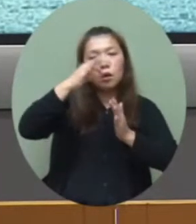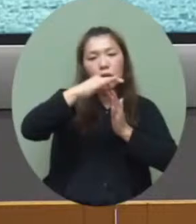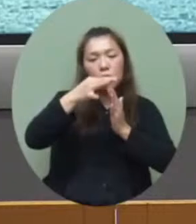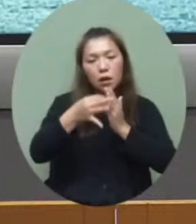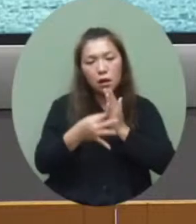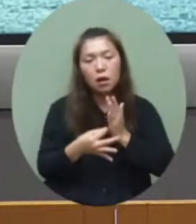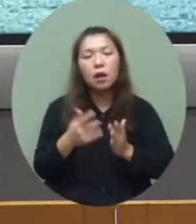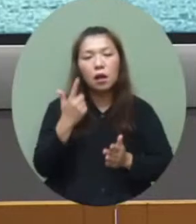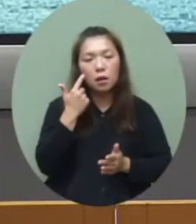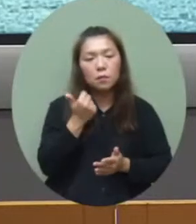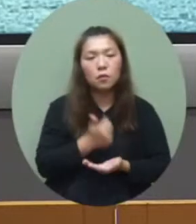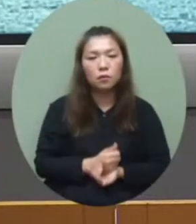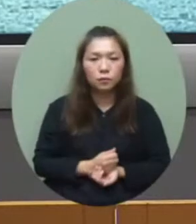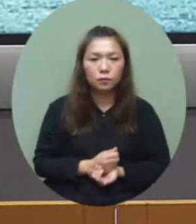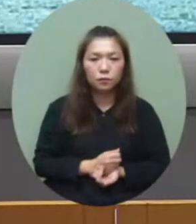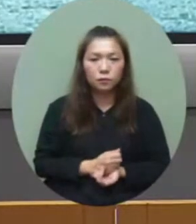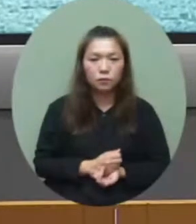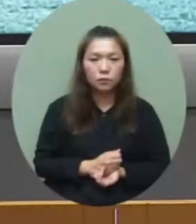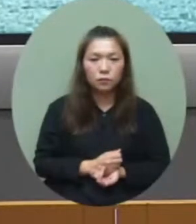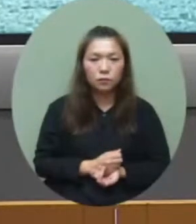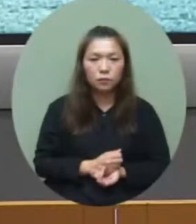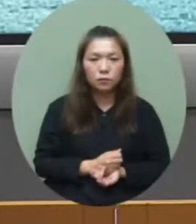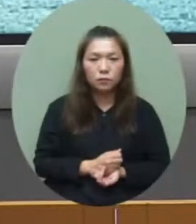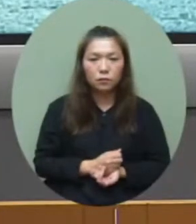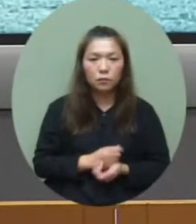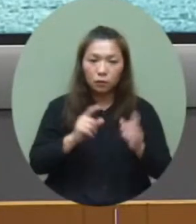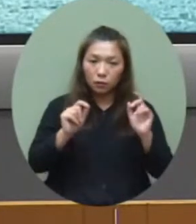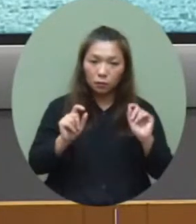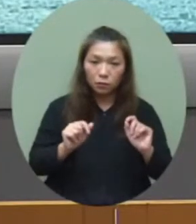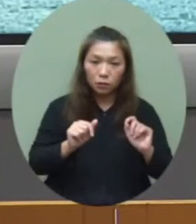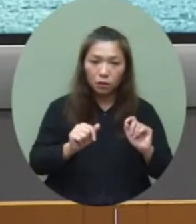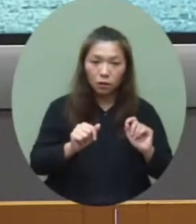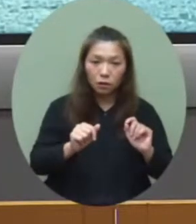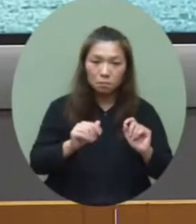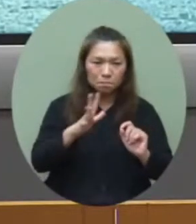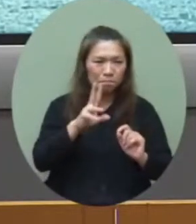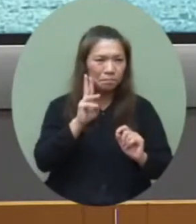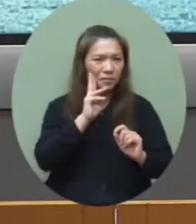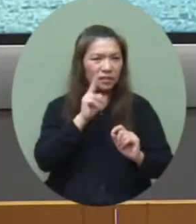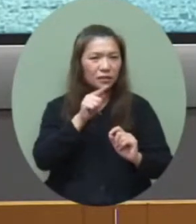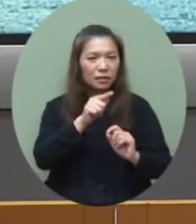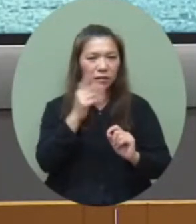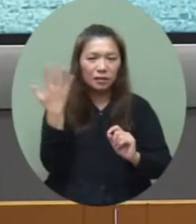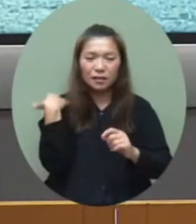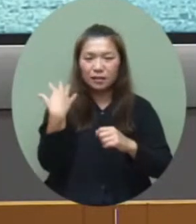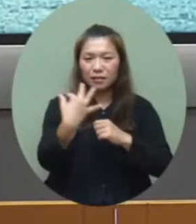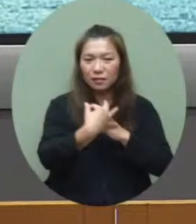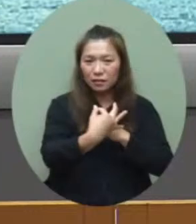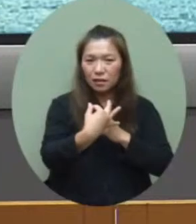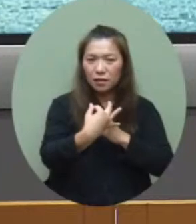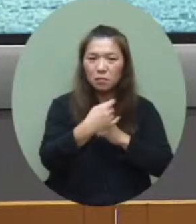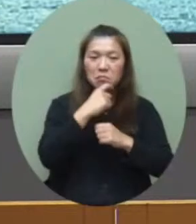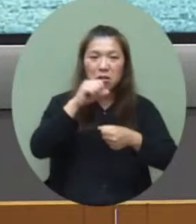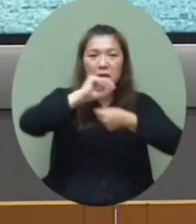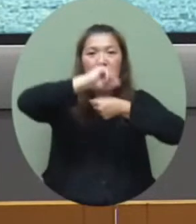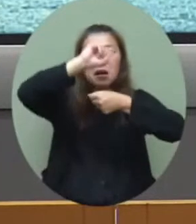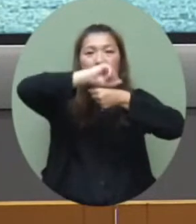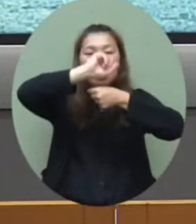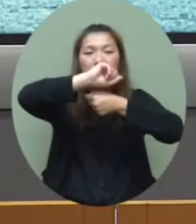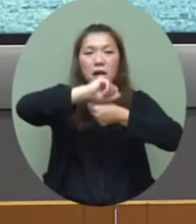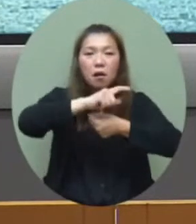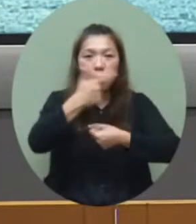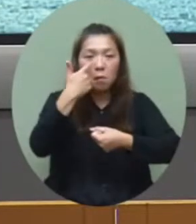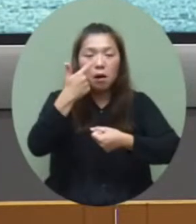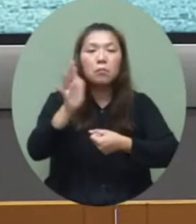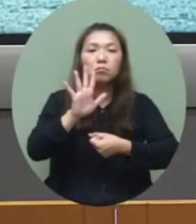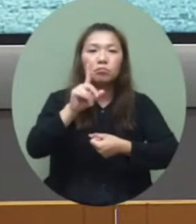We do hope to see a peak followed by a drop in the number of cases instead of a continuous